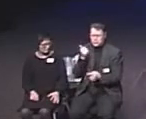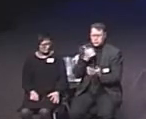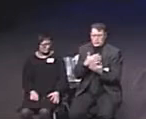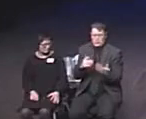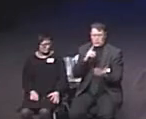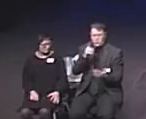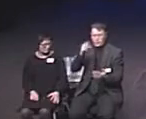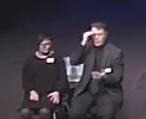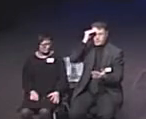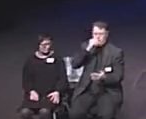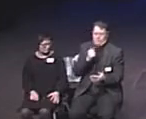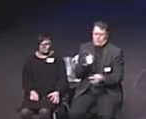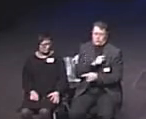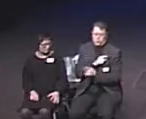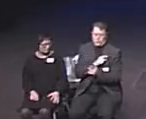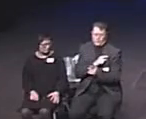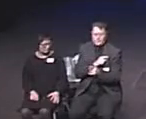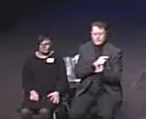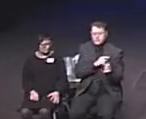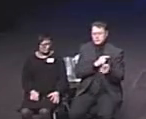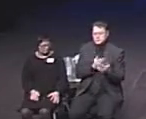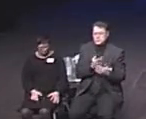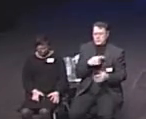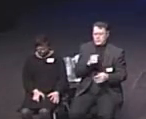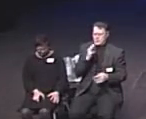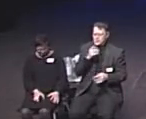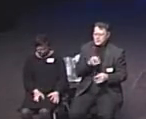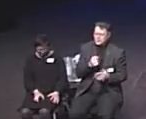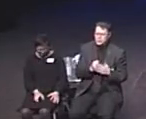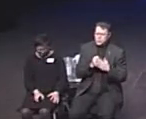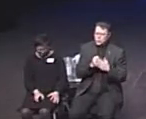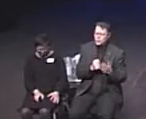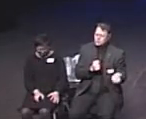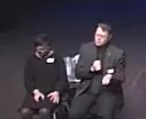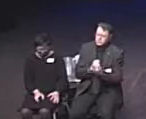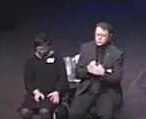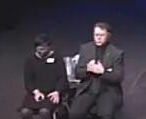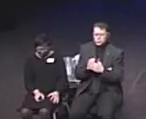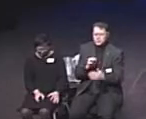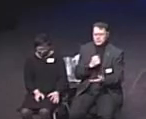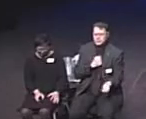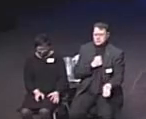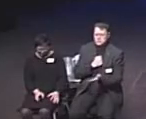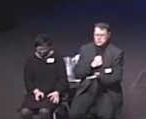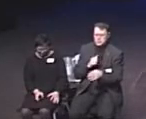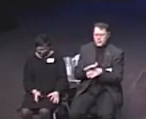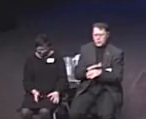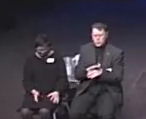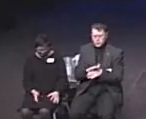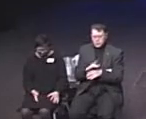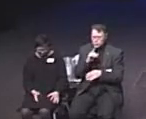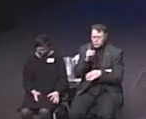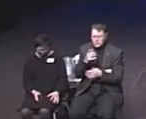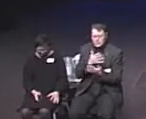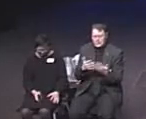language. So we have to find ways to support them in their use of and understanding